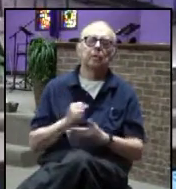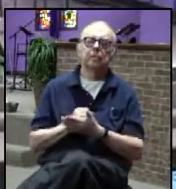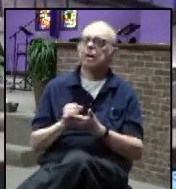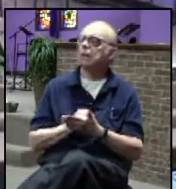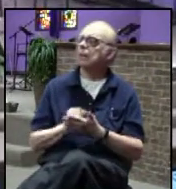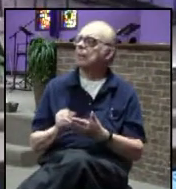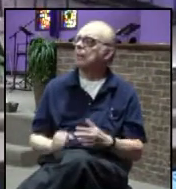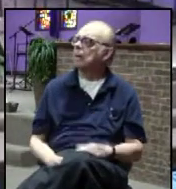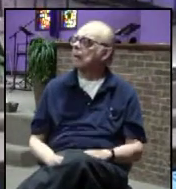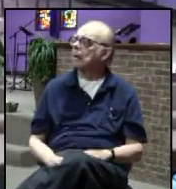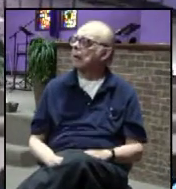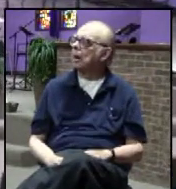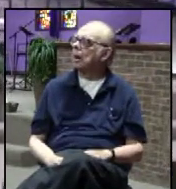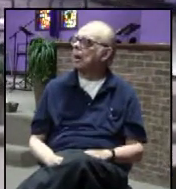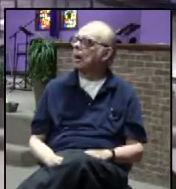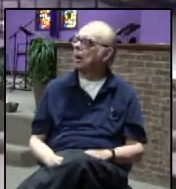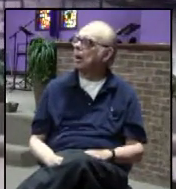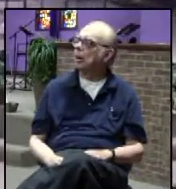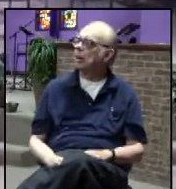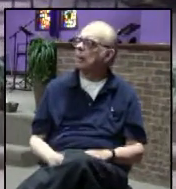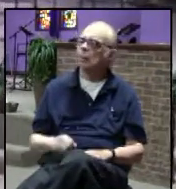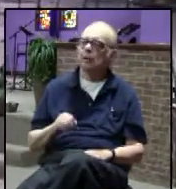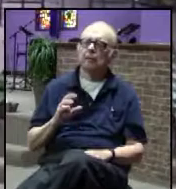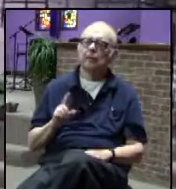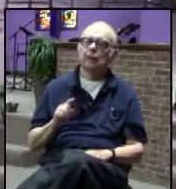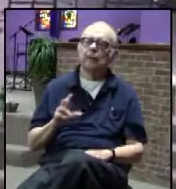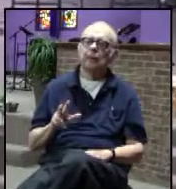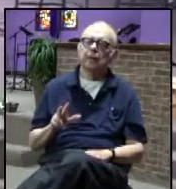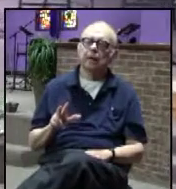Okay. The number is 513.